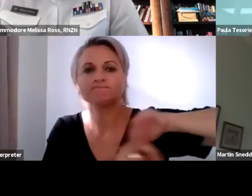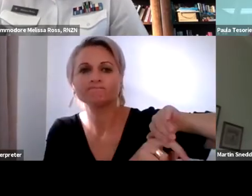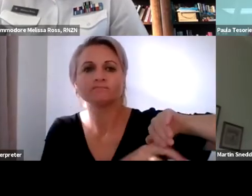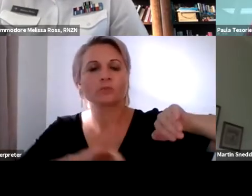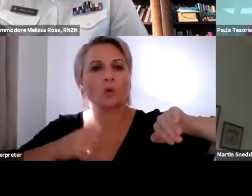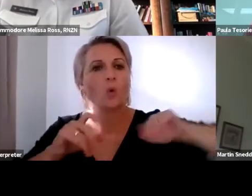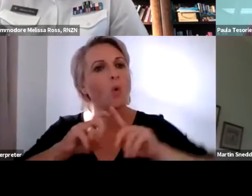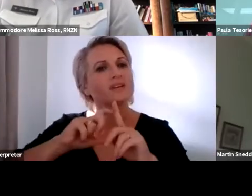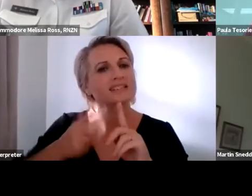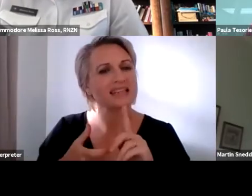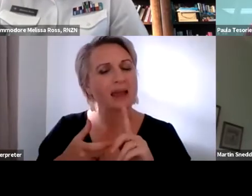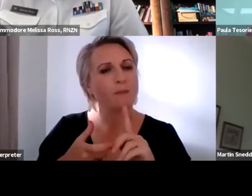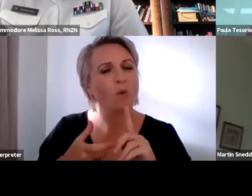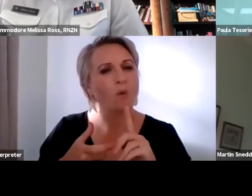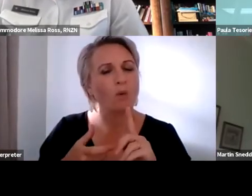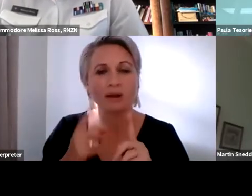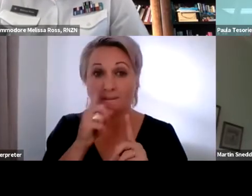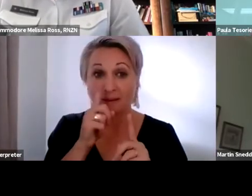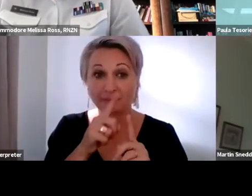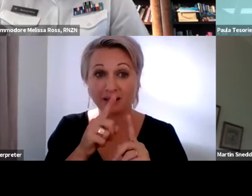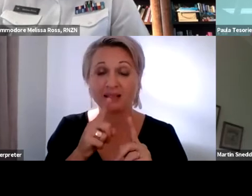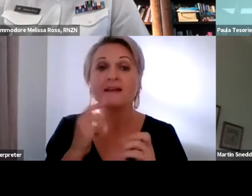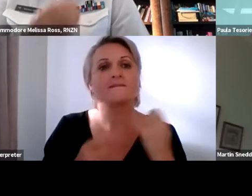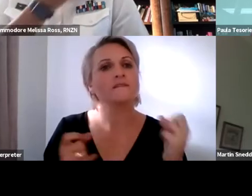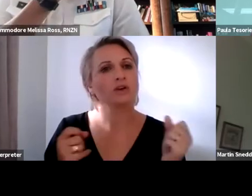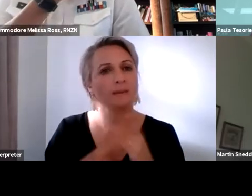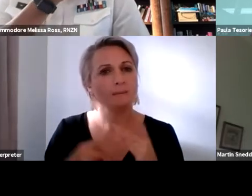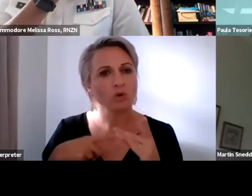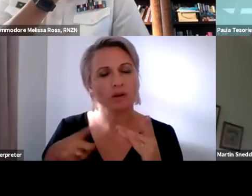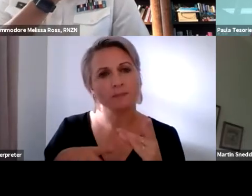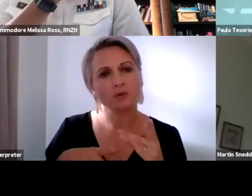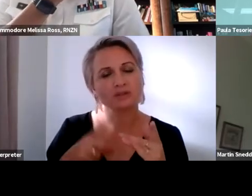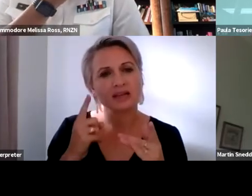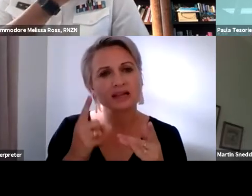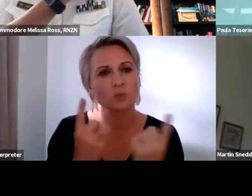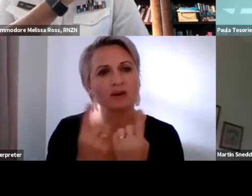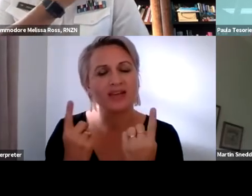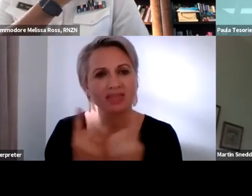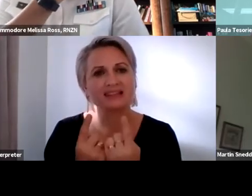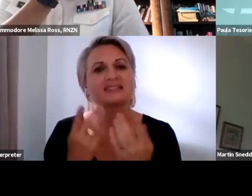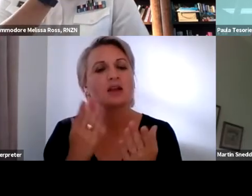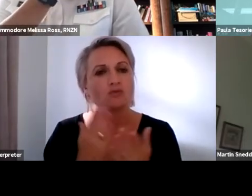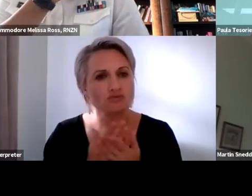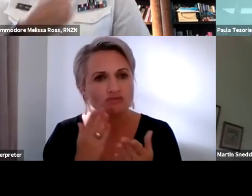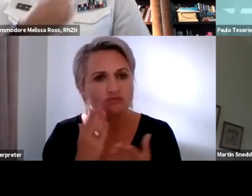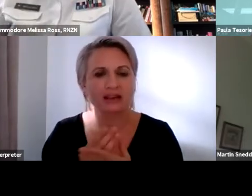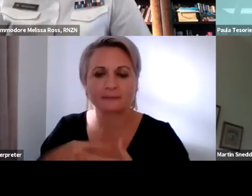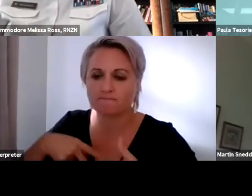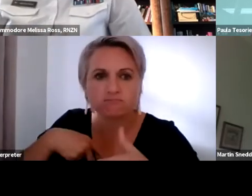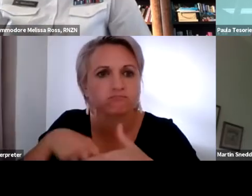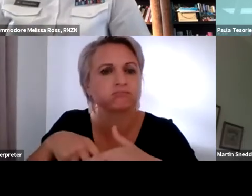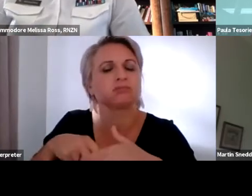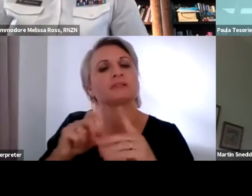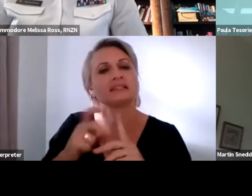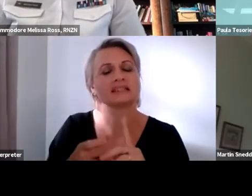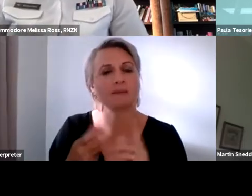important because it's one of the big contributors to some of the outcomes that disabled women currently face. And I'll just touch